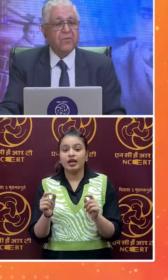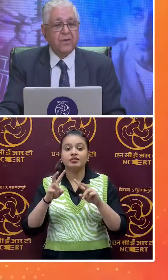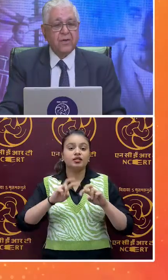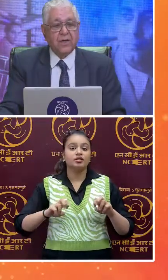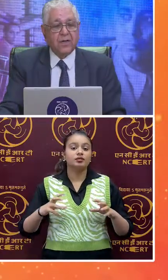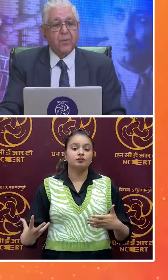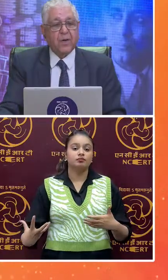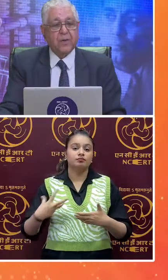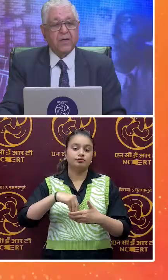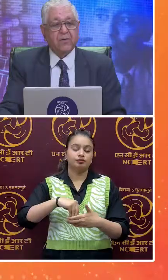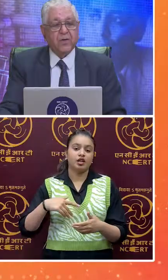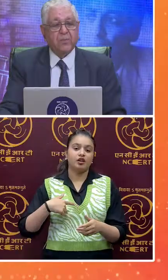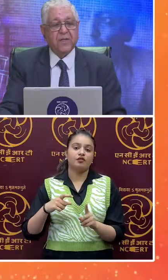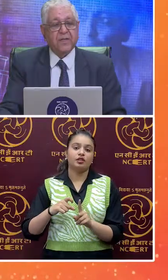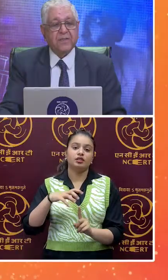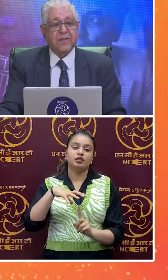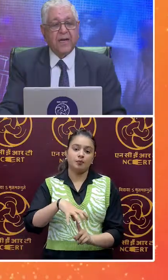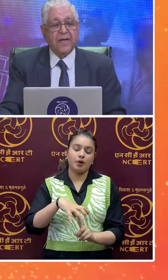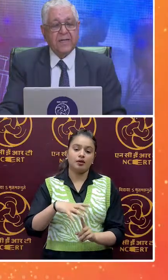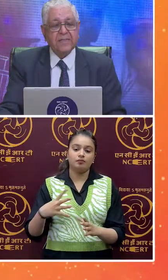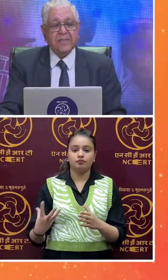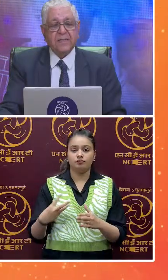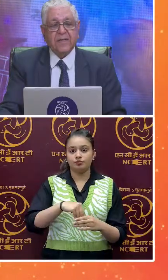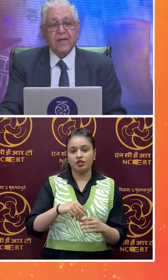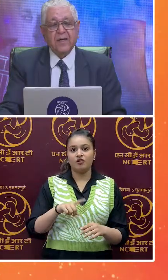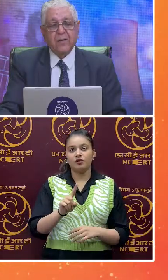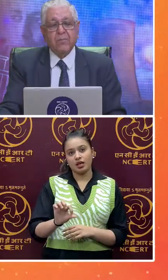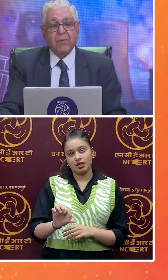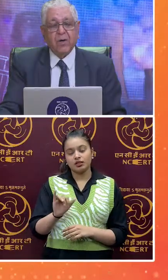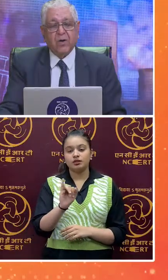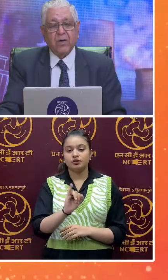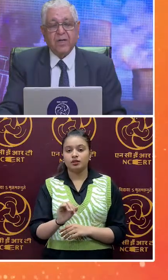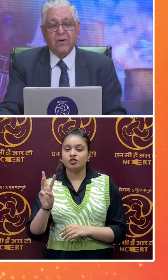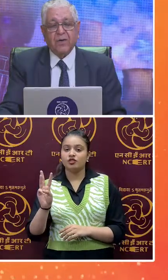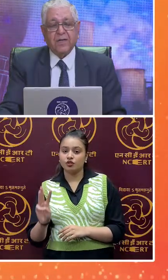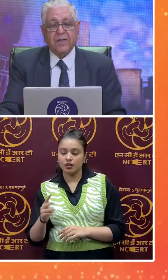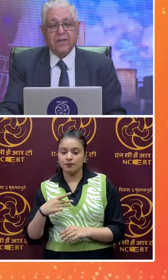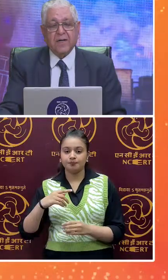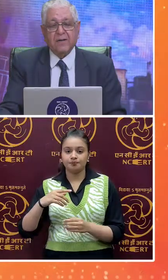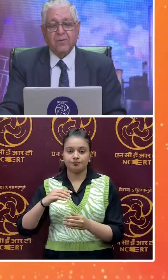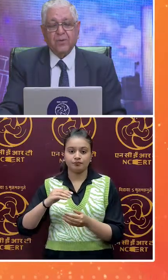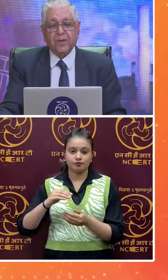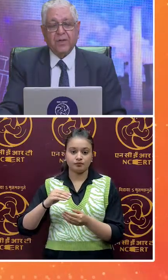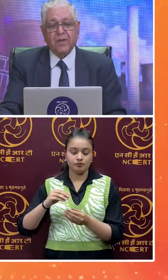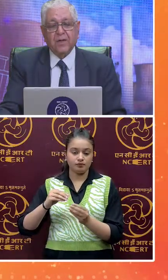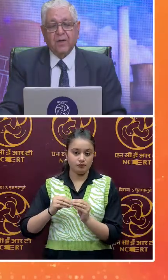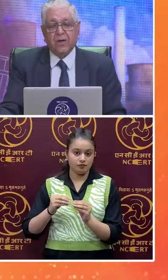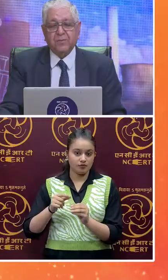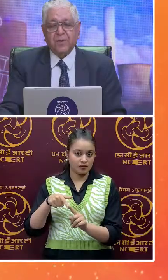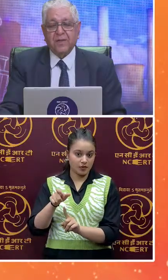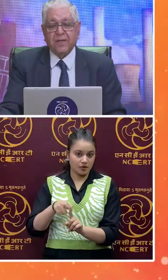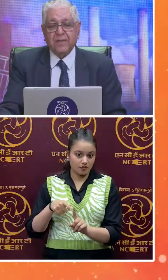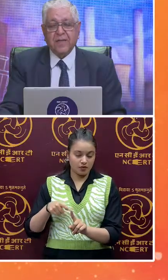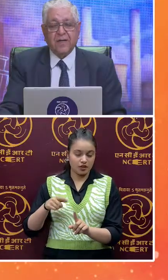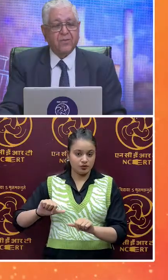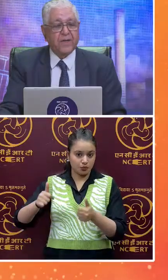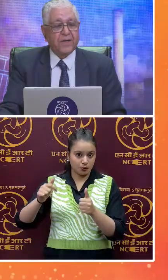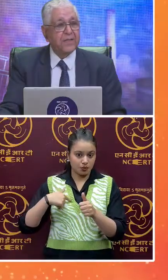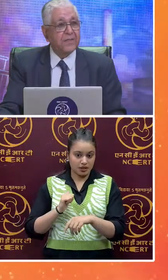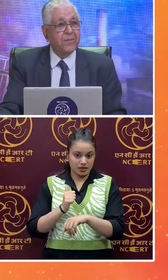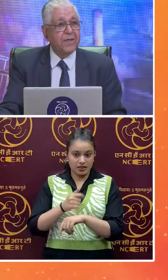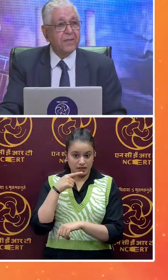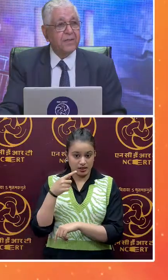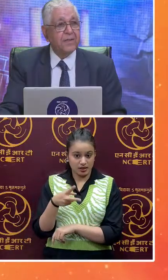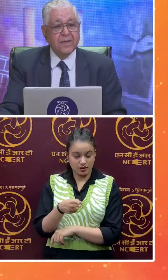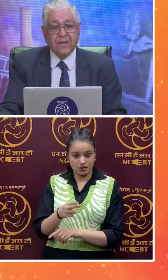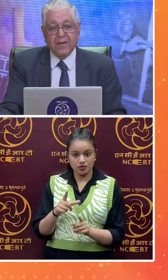of the Department of Atomic Energy. In 1963, Bhabha got inaugurated Tata Memorial Hospital as a center for